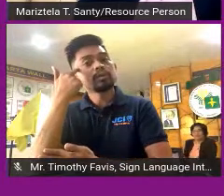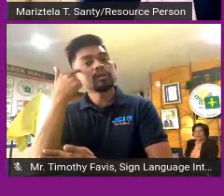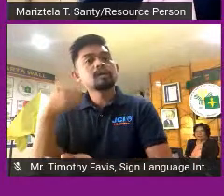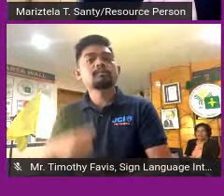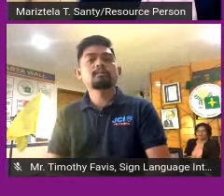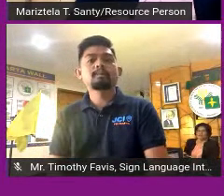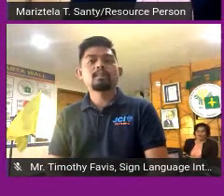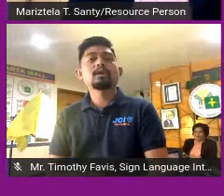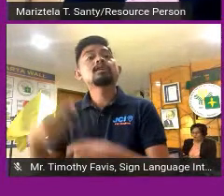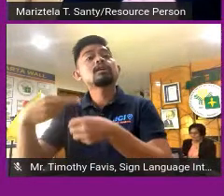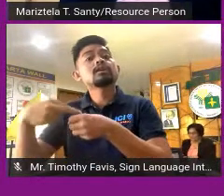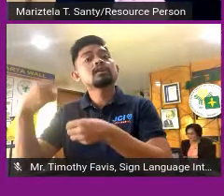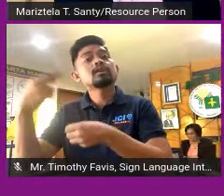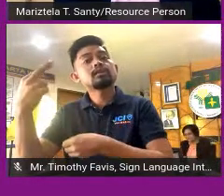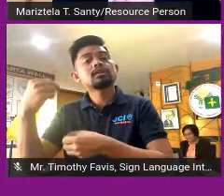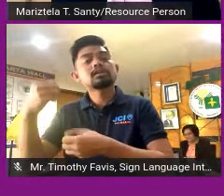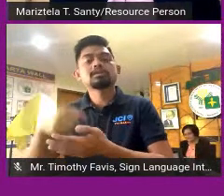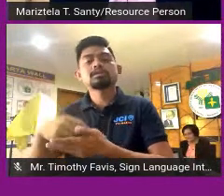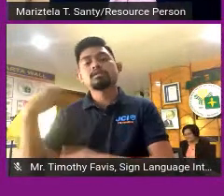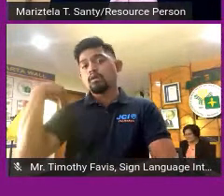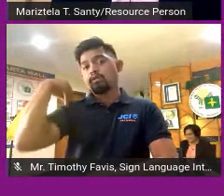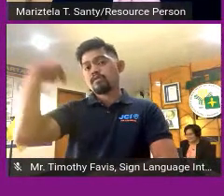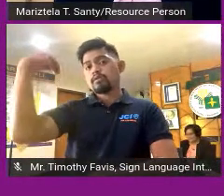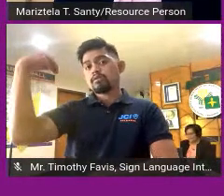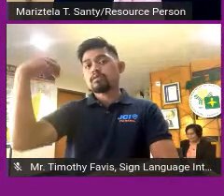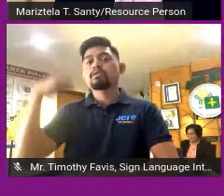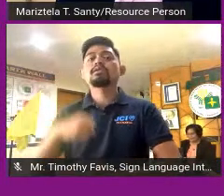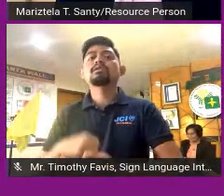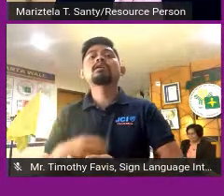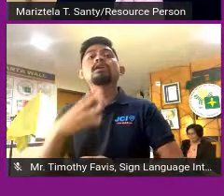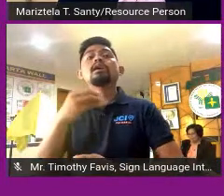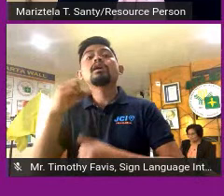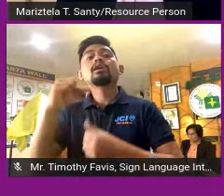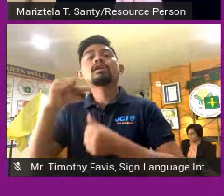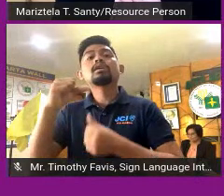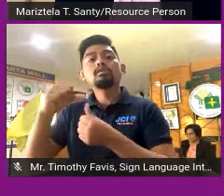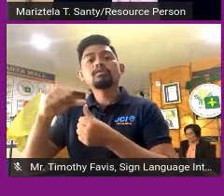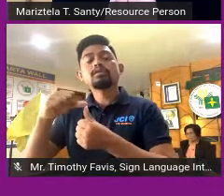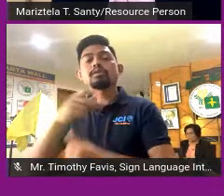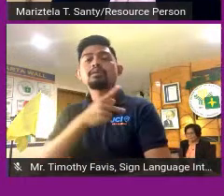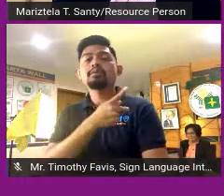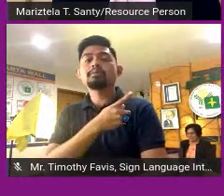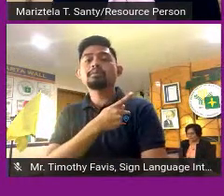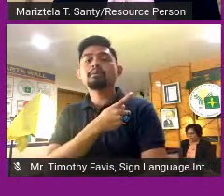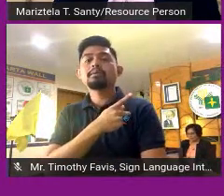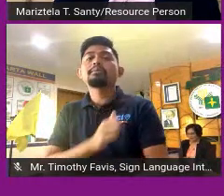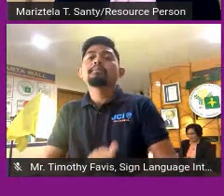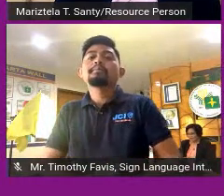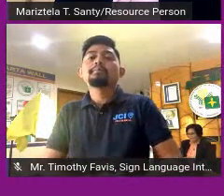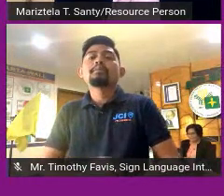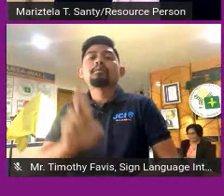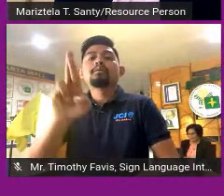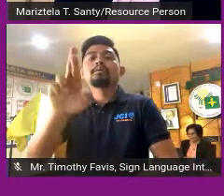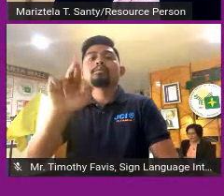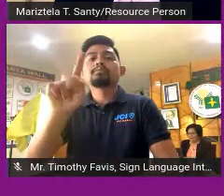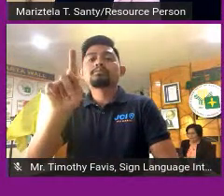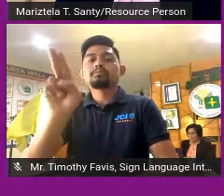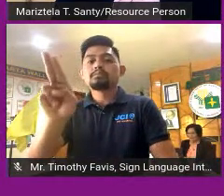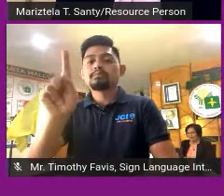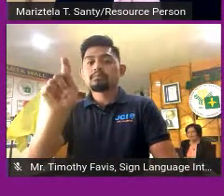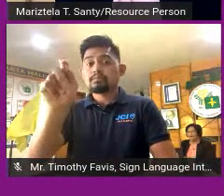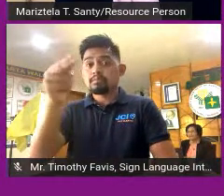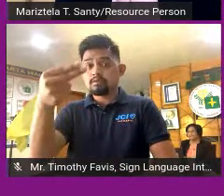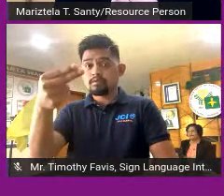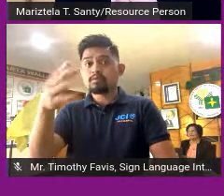retired municipal agricultural officer. And we have Ms. Ruth Paro, MPDC of Bula. Then we